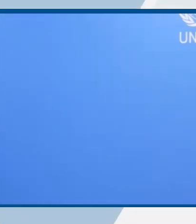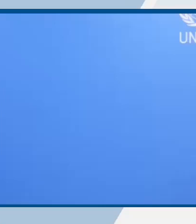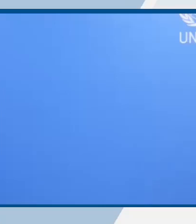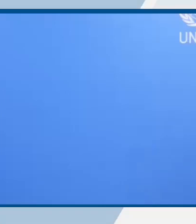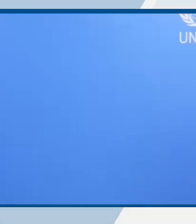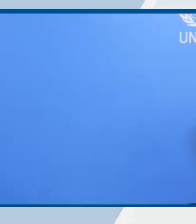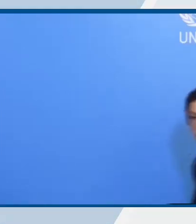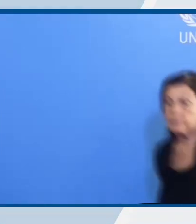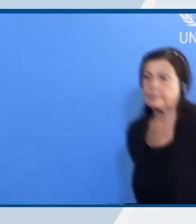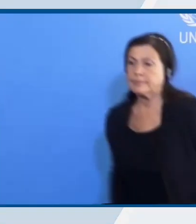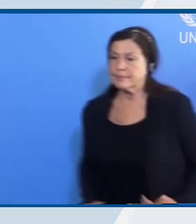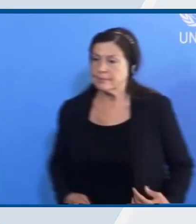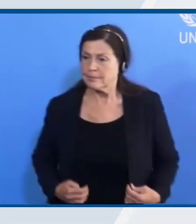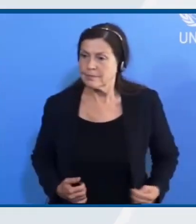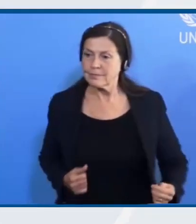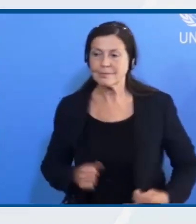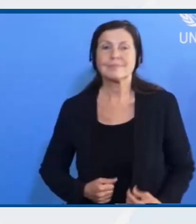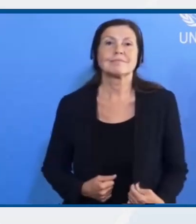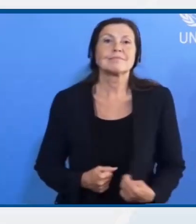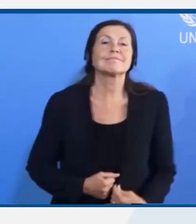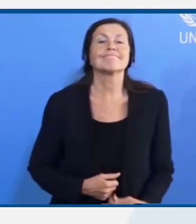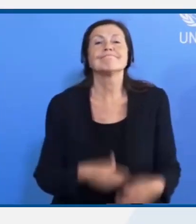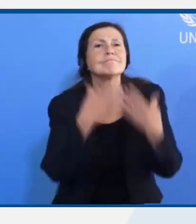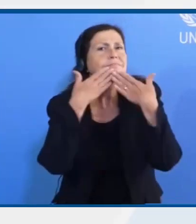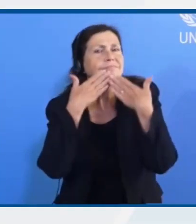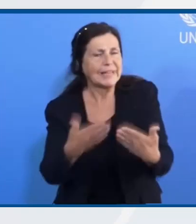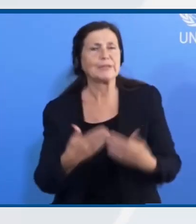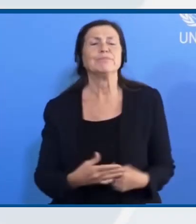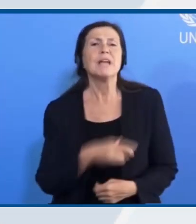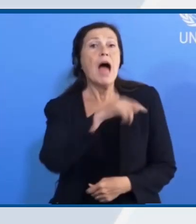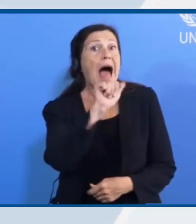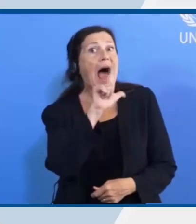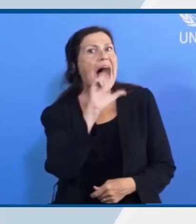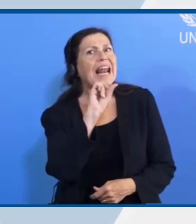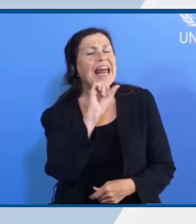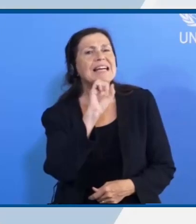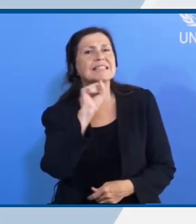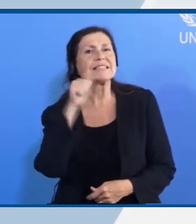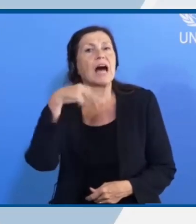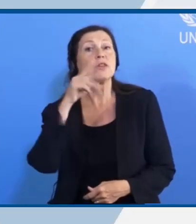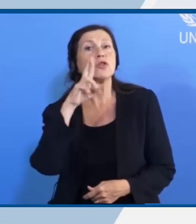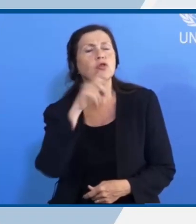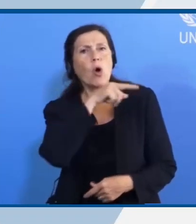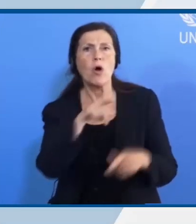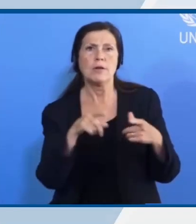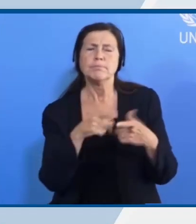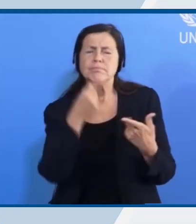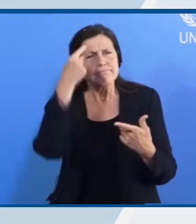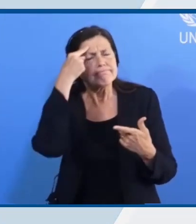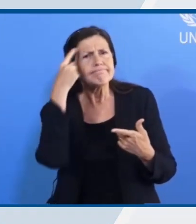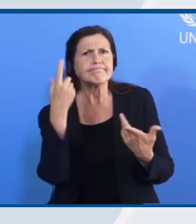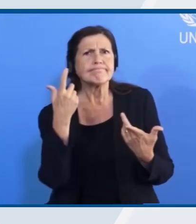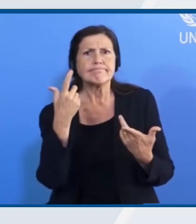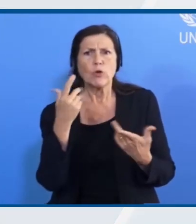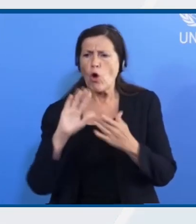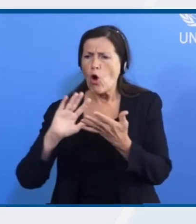and Godabri start preparing their answers as well. Alessandro, the question to you is about engaging the local community in decision making. So how do you go about